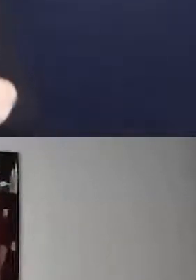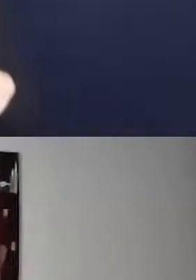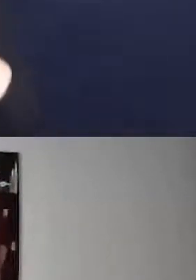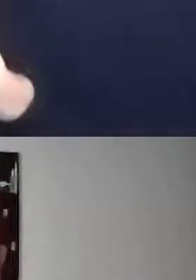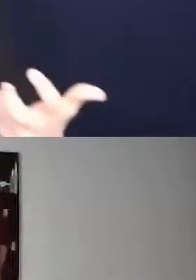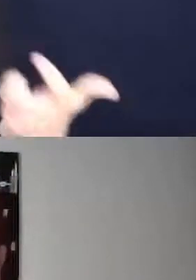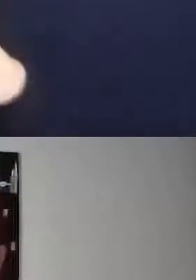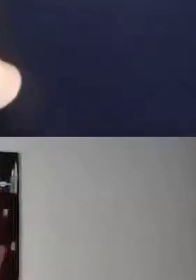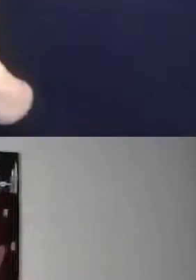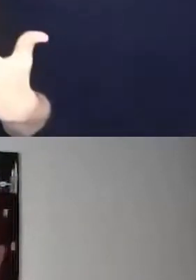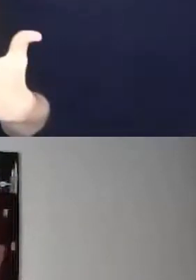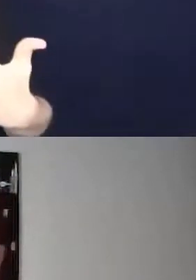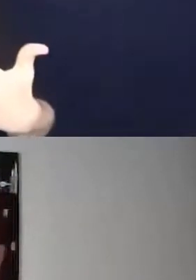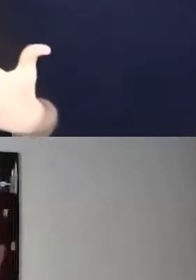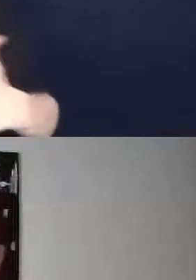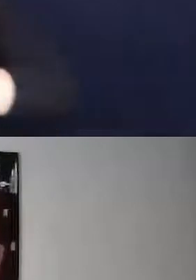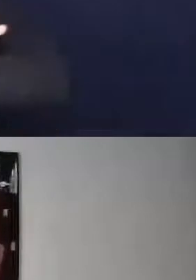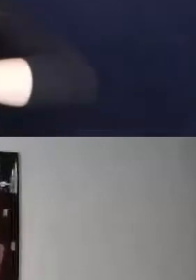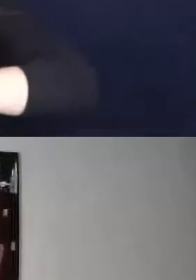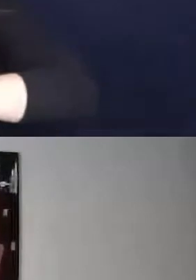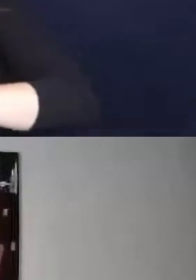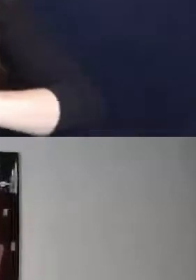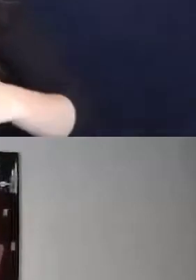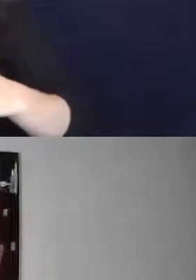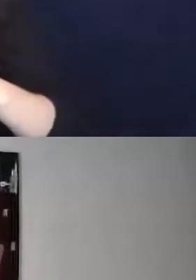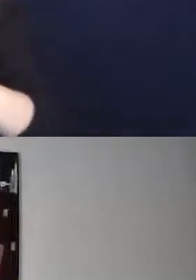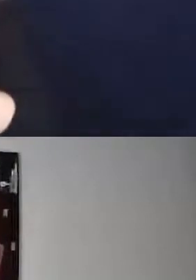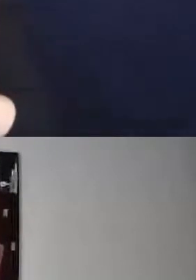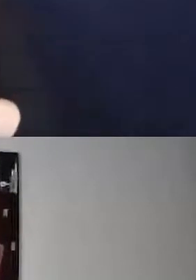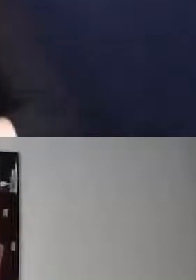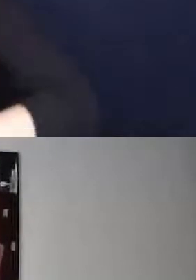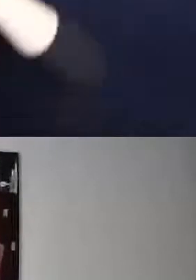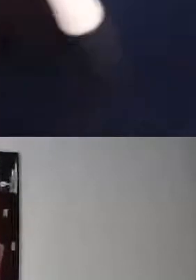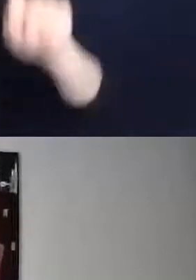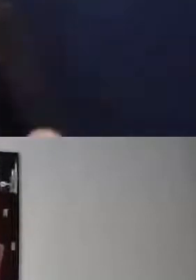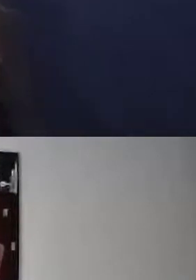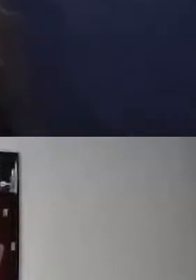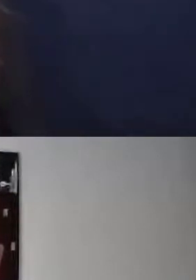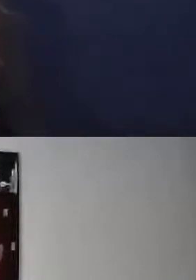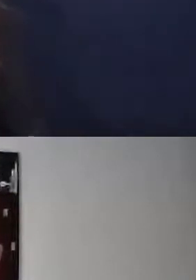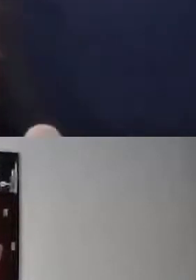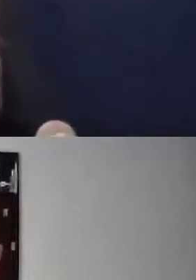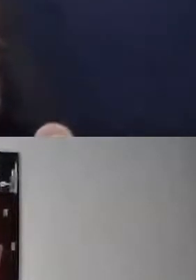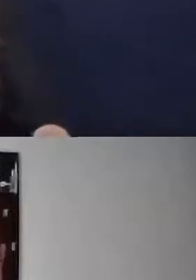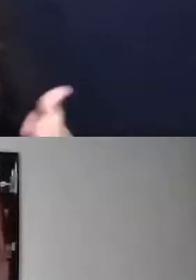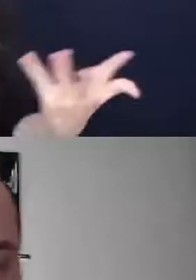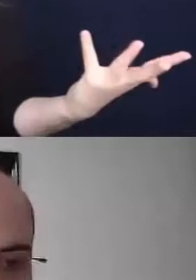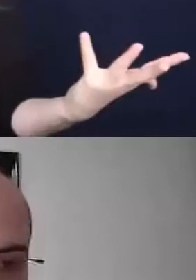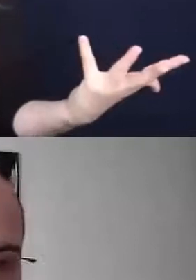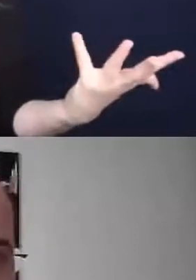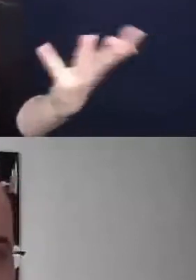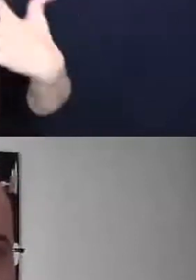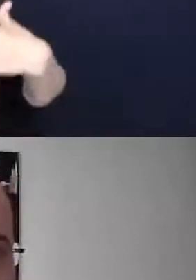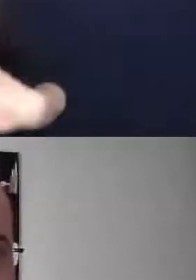the one that you see there is designed for a medium-sized male, can be adjusted to some extent with straps. The depth camera is actually